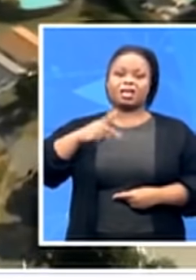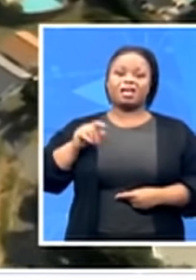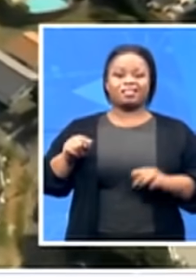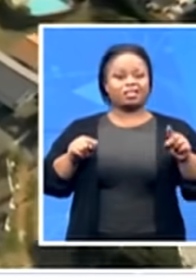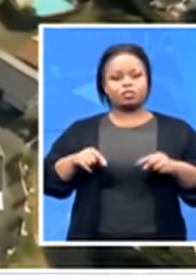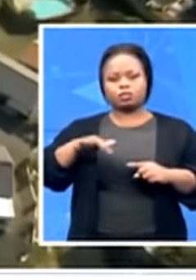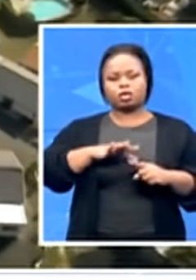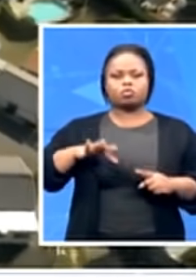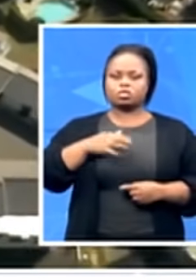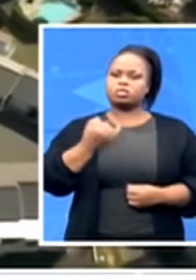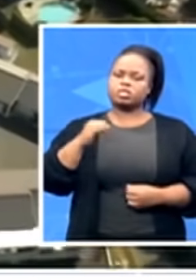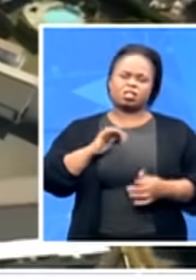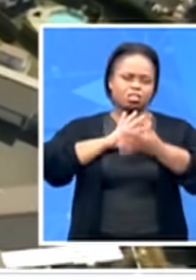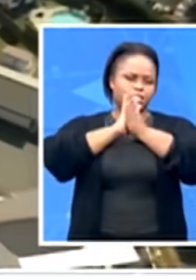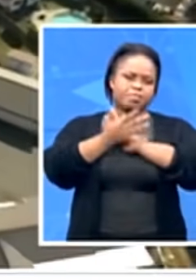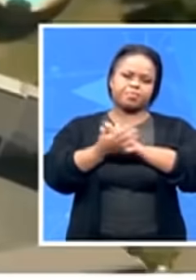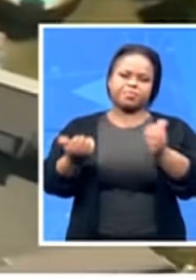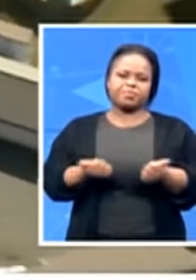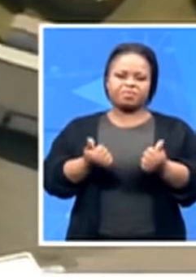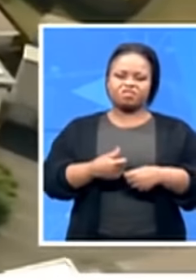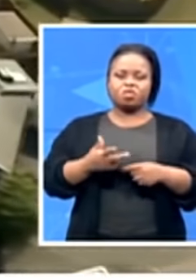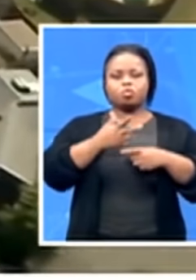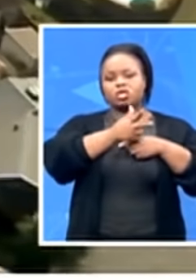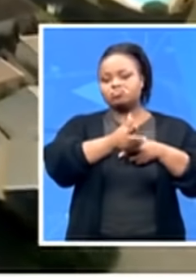an aerial perspective, what do you see?